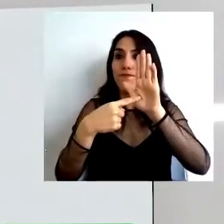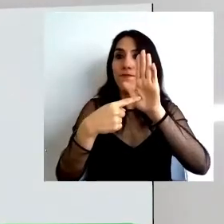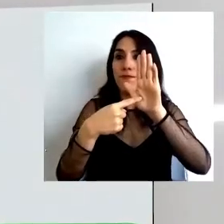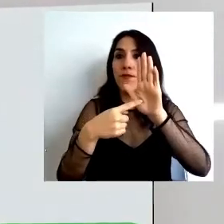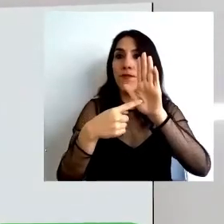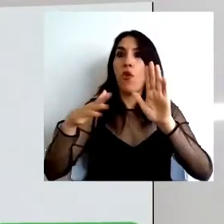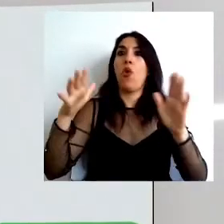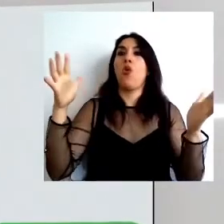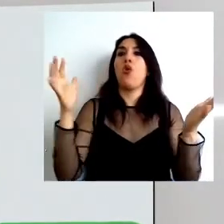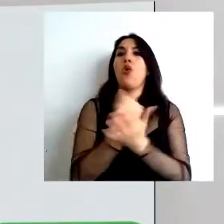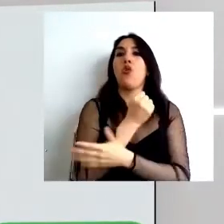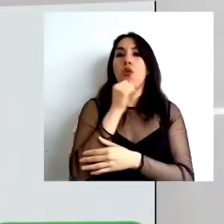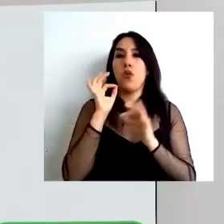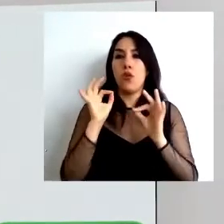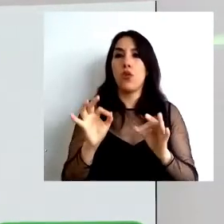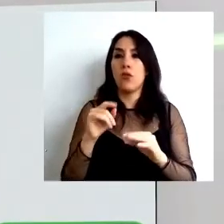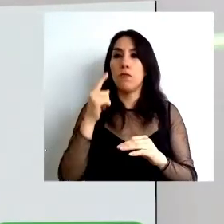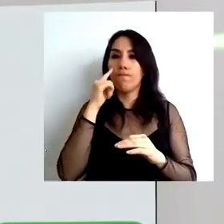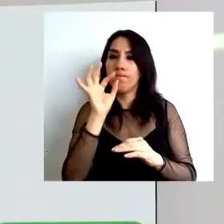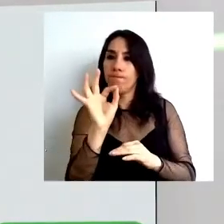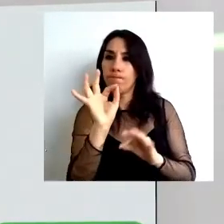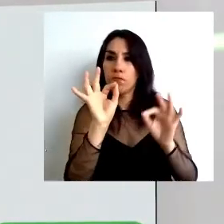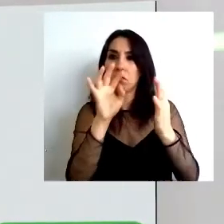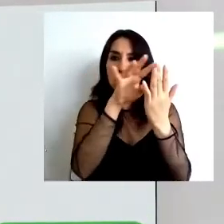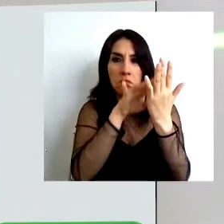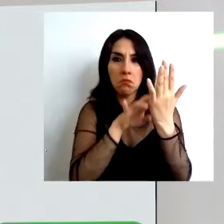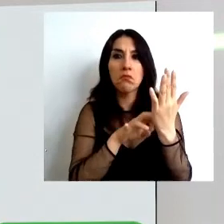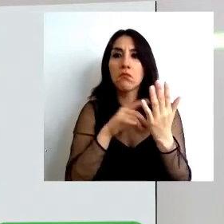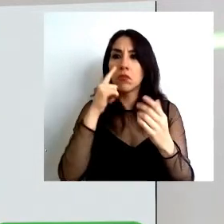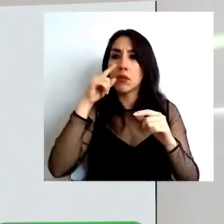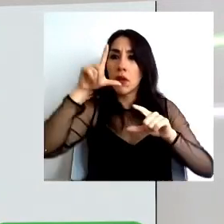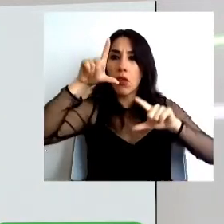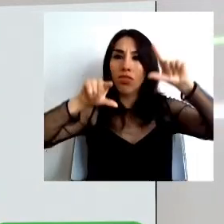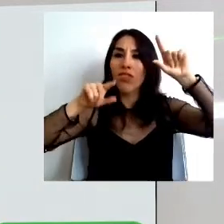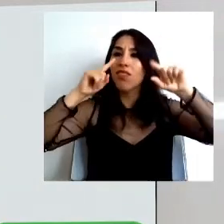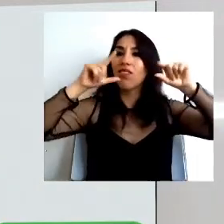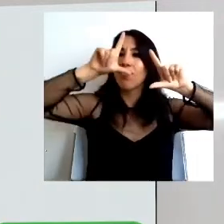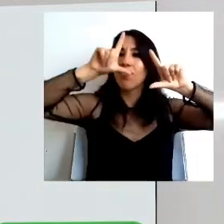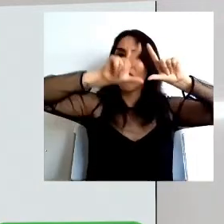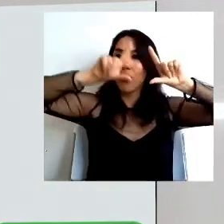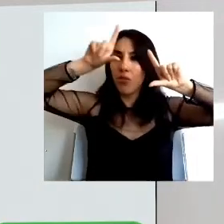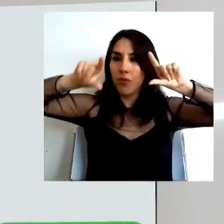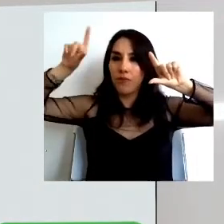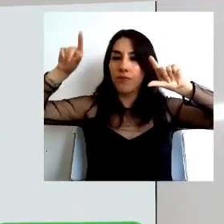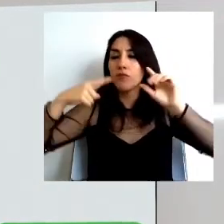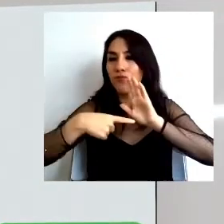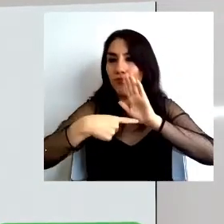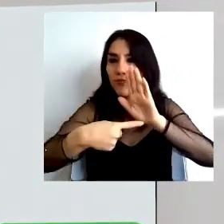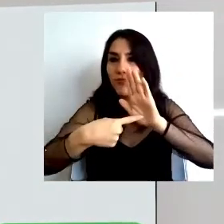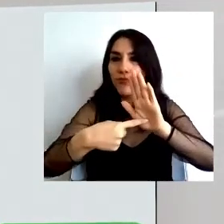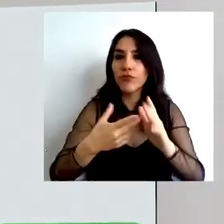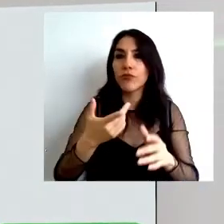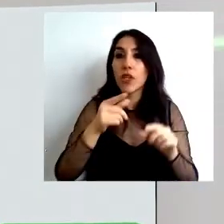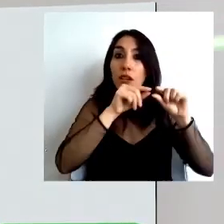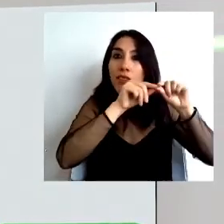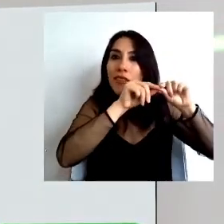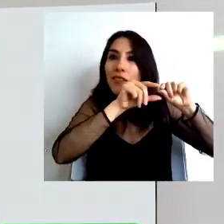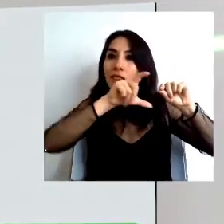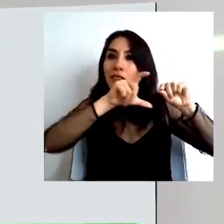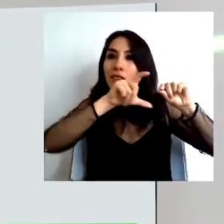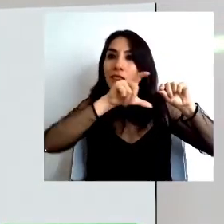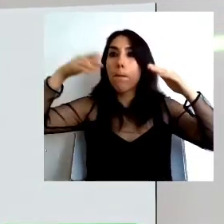tipping point. There's a point in the graph where suddenly the social impact increases much more quickly